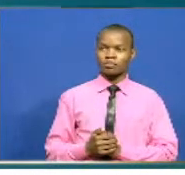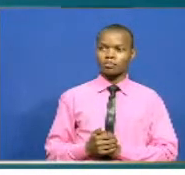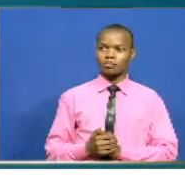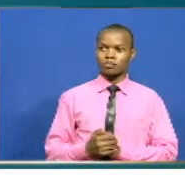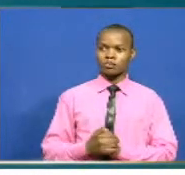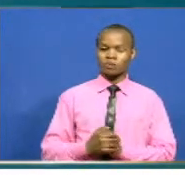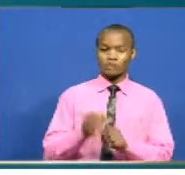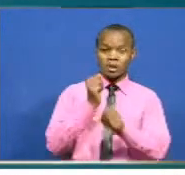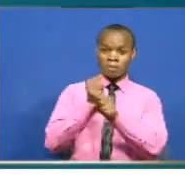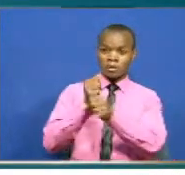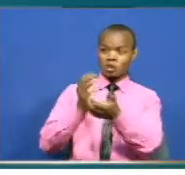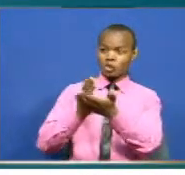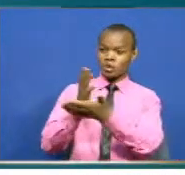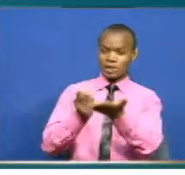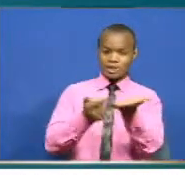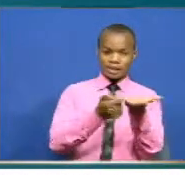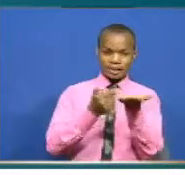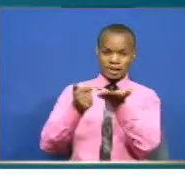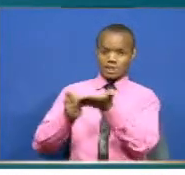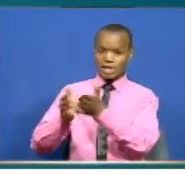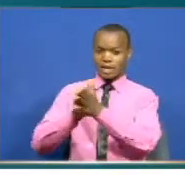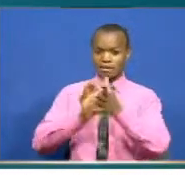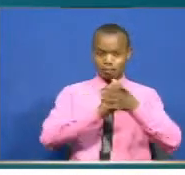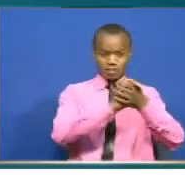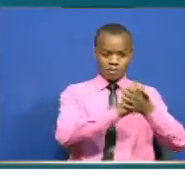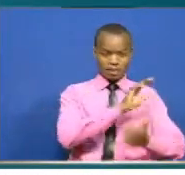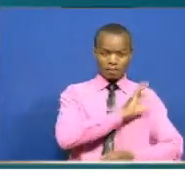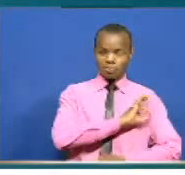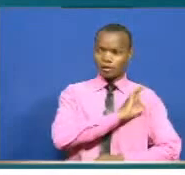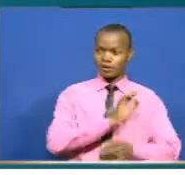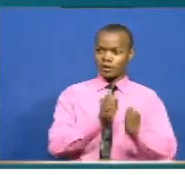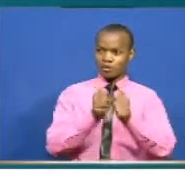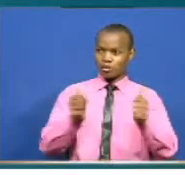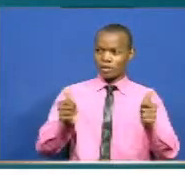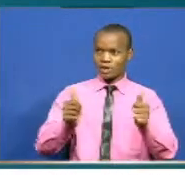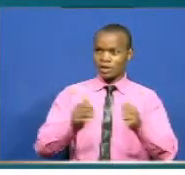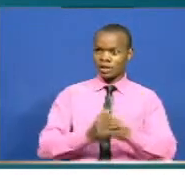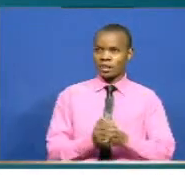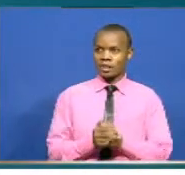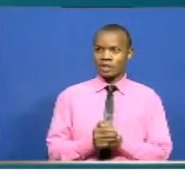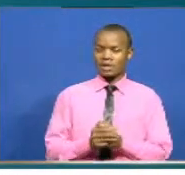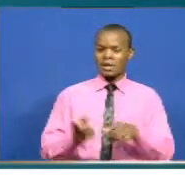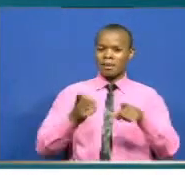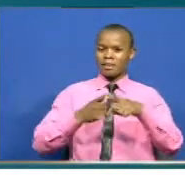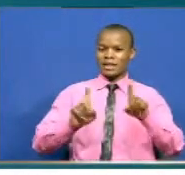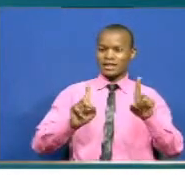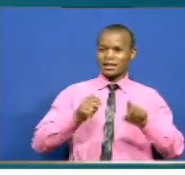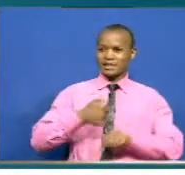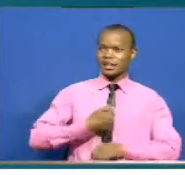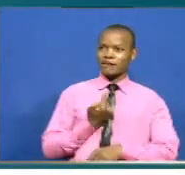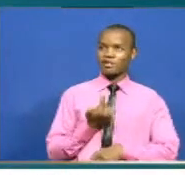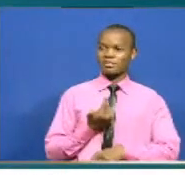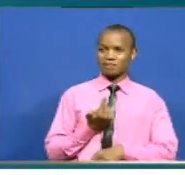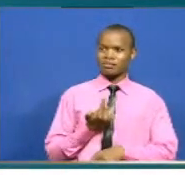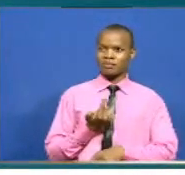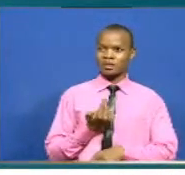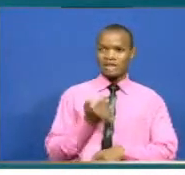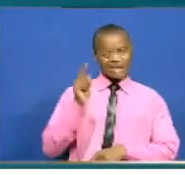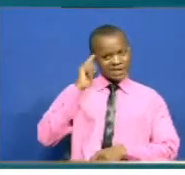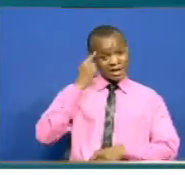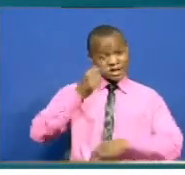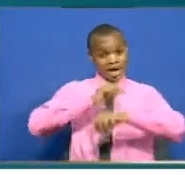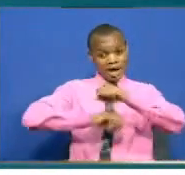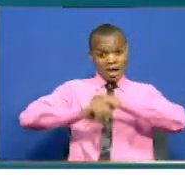the discussions and the handshake is delivered accordingly. Mm-hmm. But for me, I would like to see that much more is